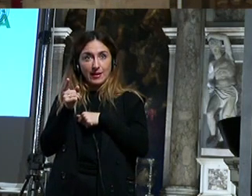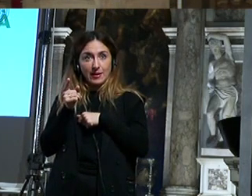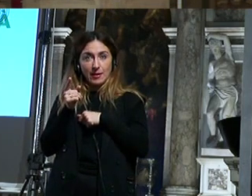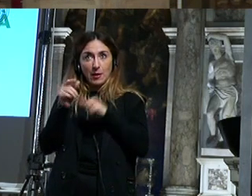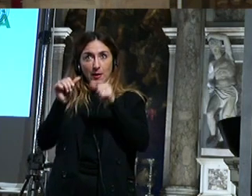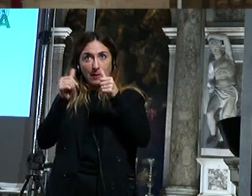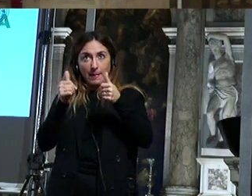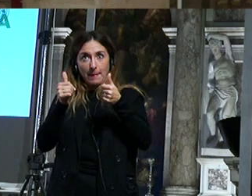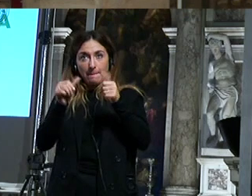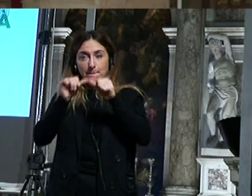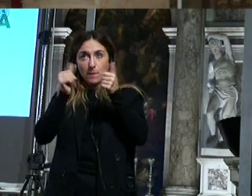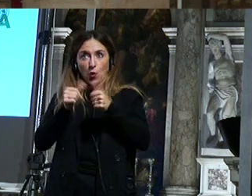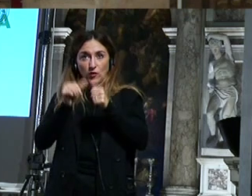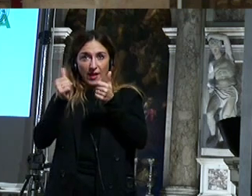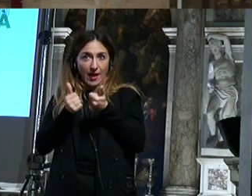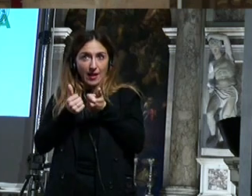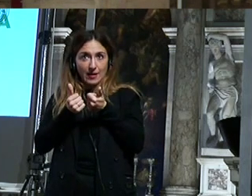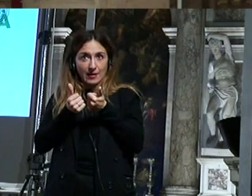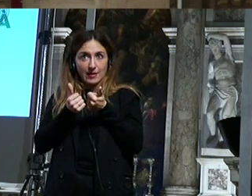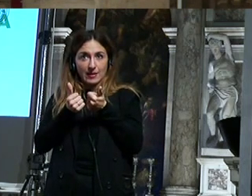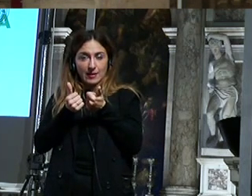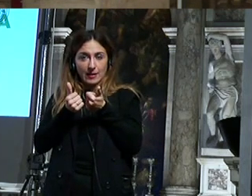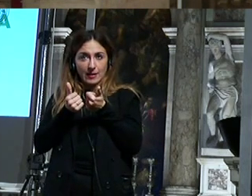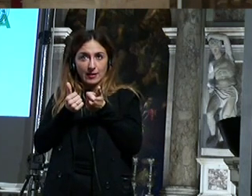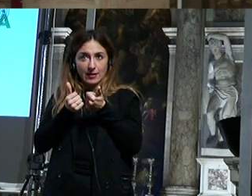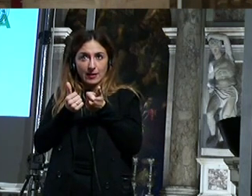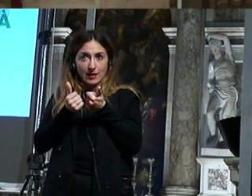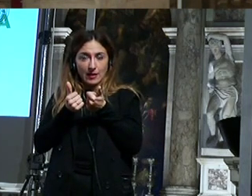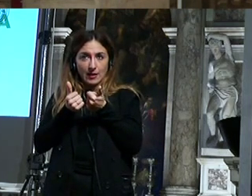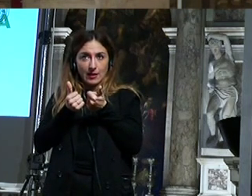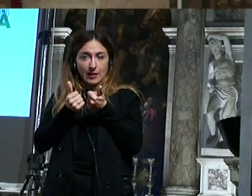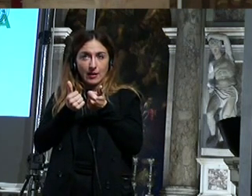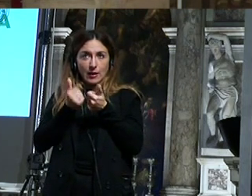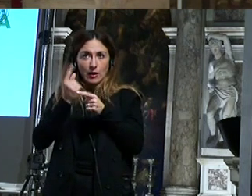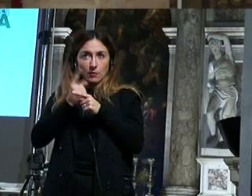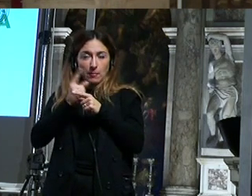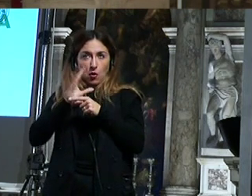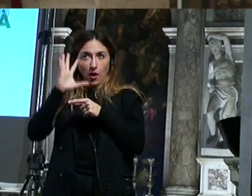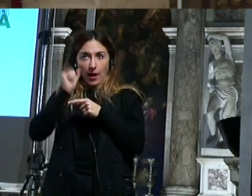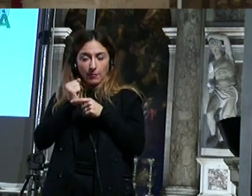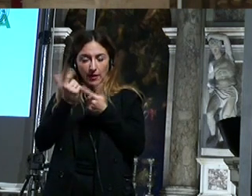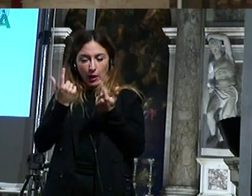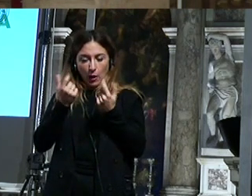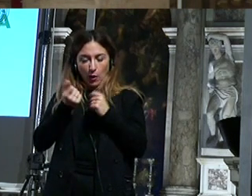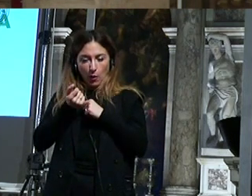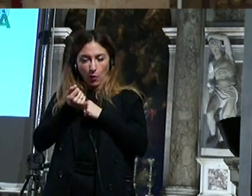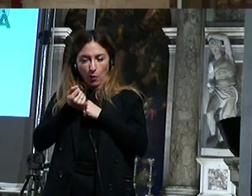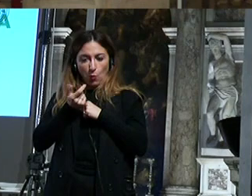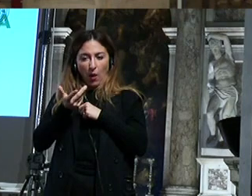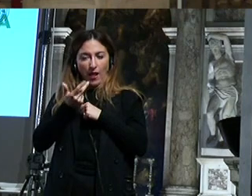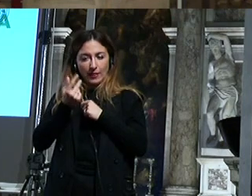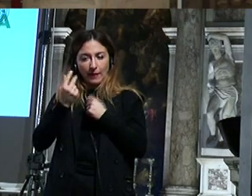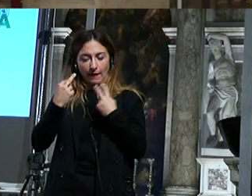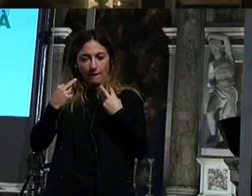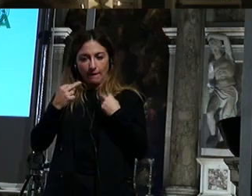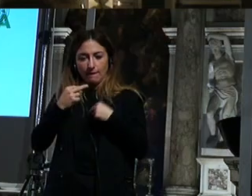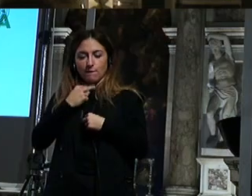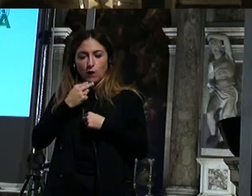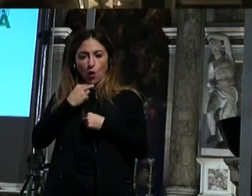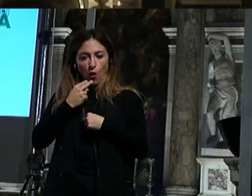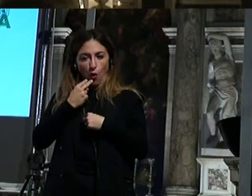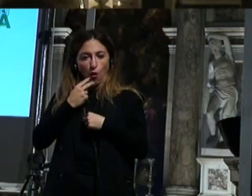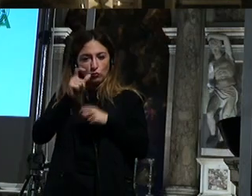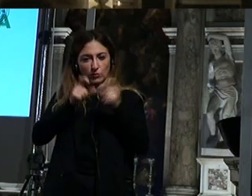voices to in order to create underground connections between narratives, so not something that I'm saying on the surface